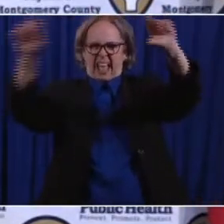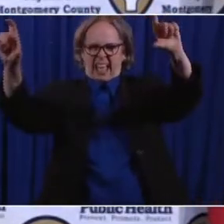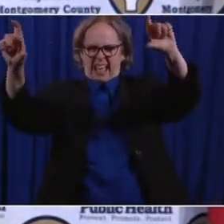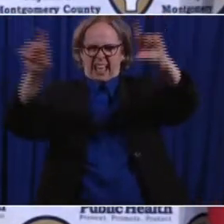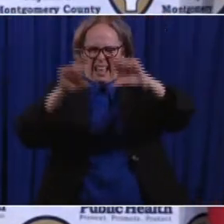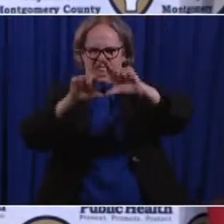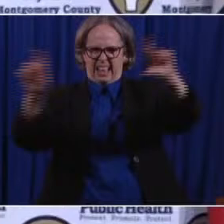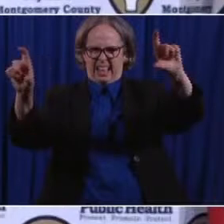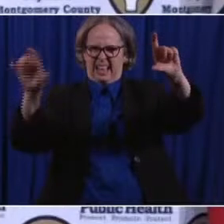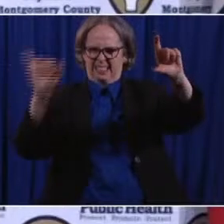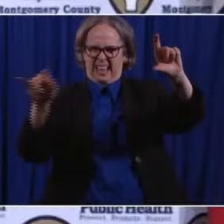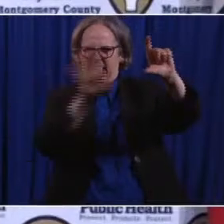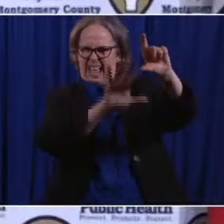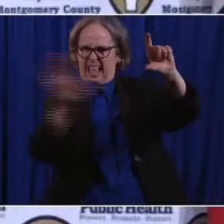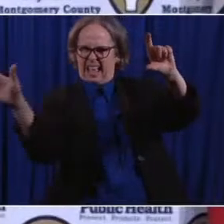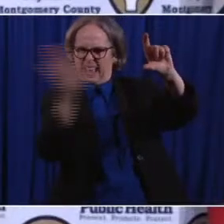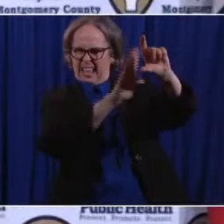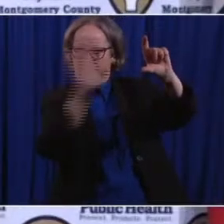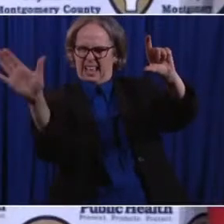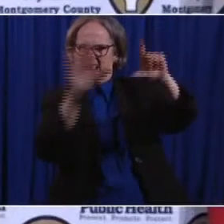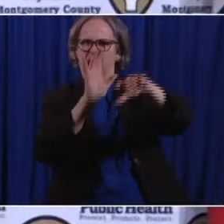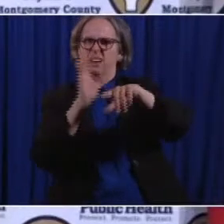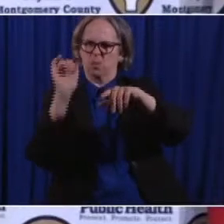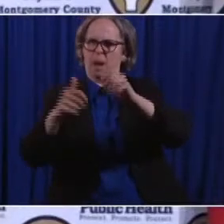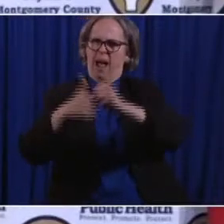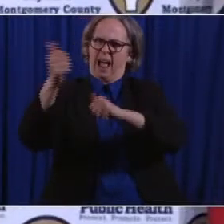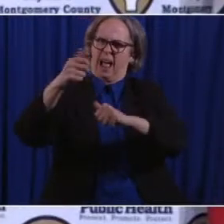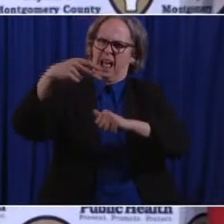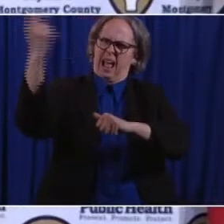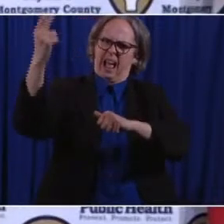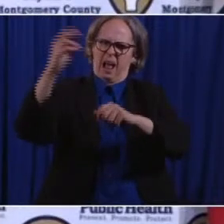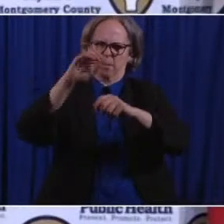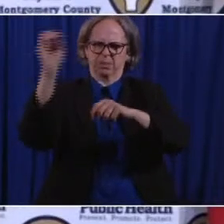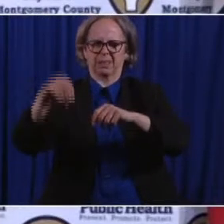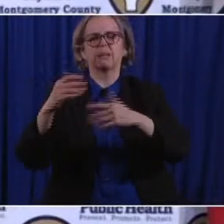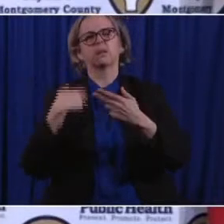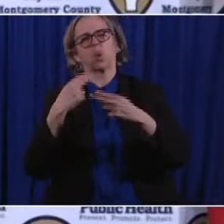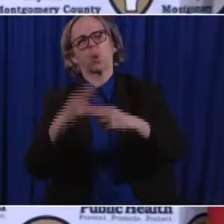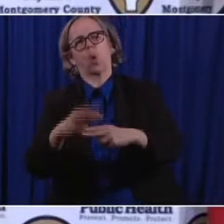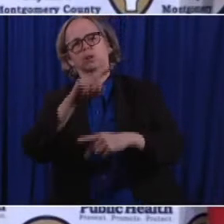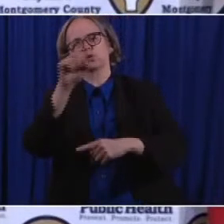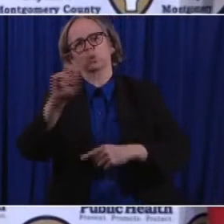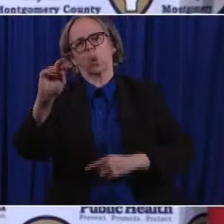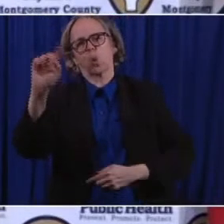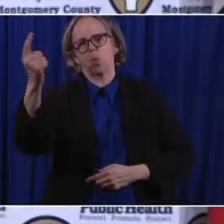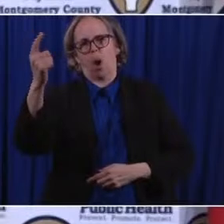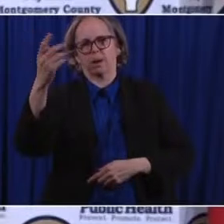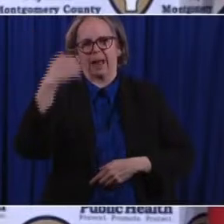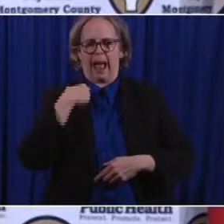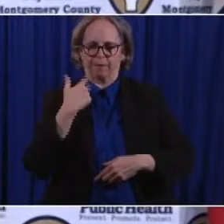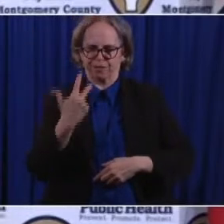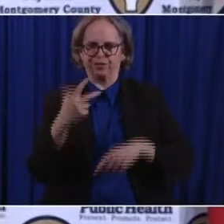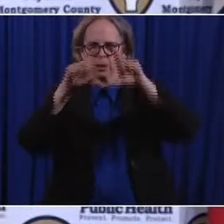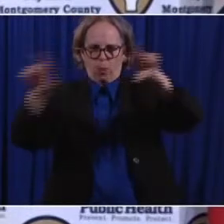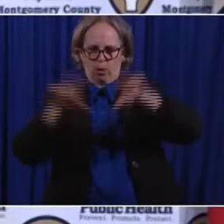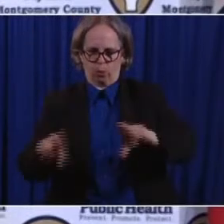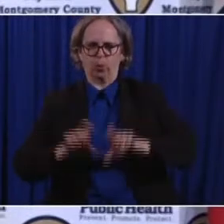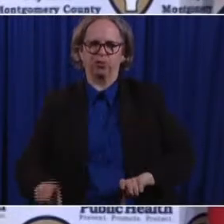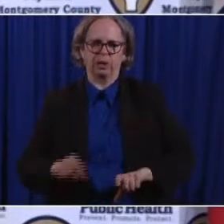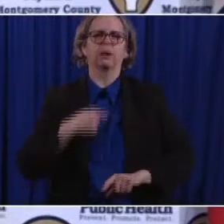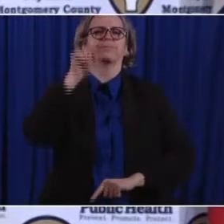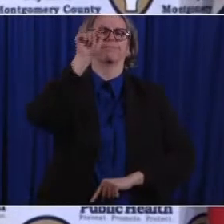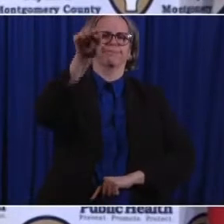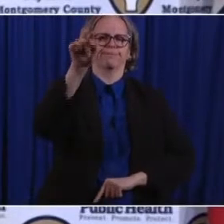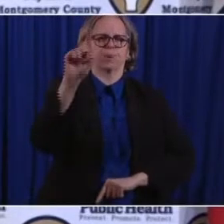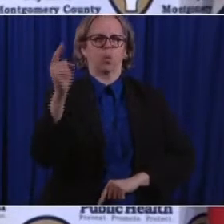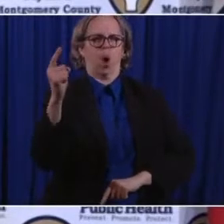whole northern tier. That's what we consider to be Zone 1. Eric,